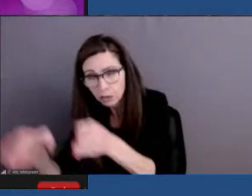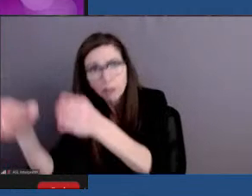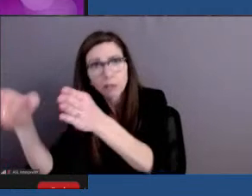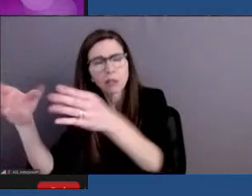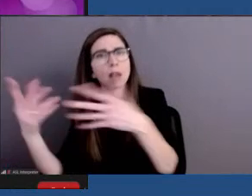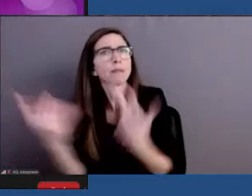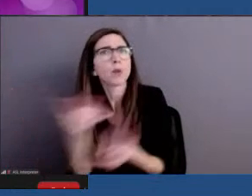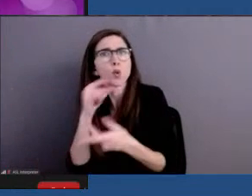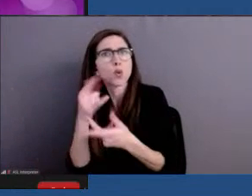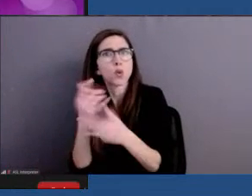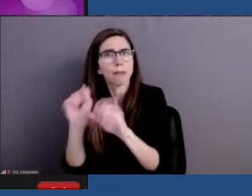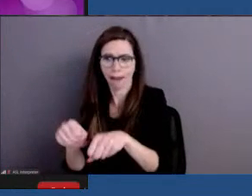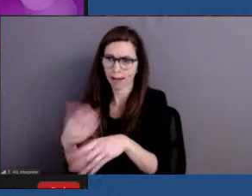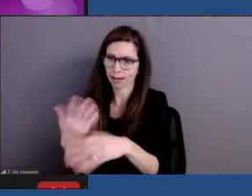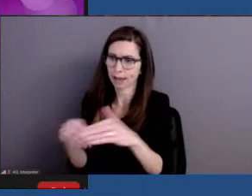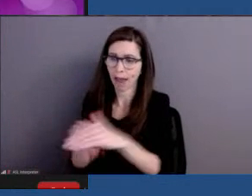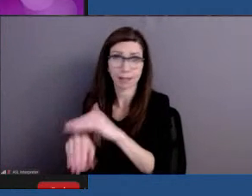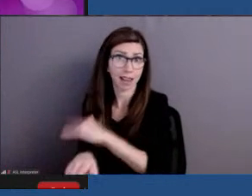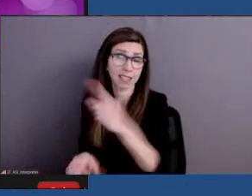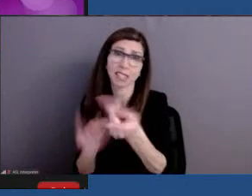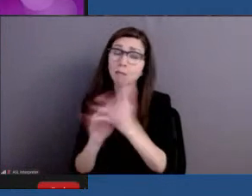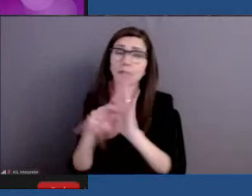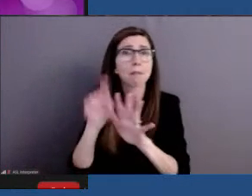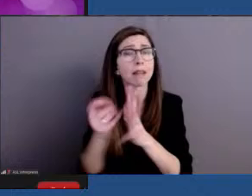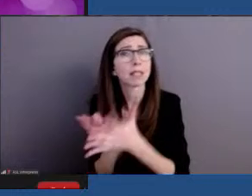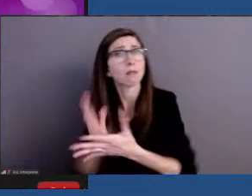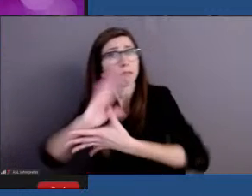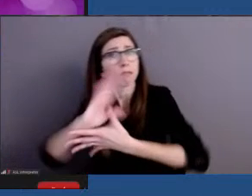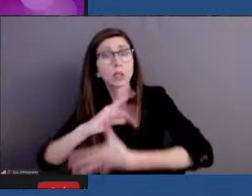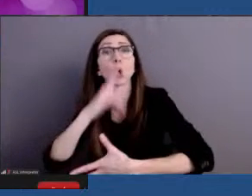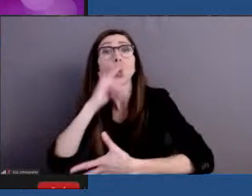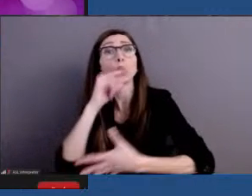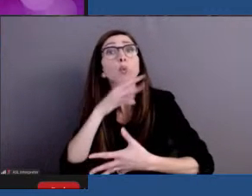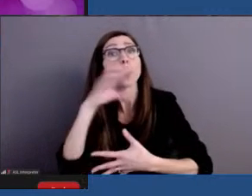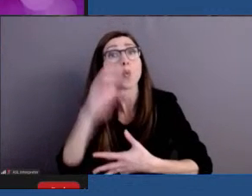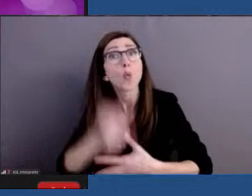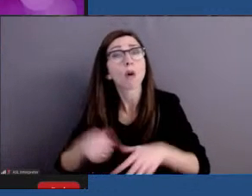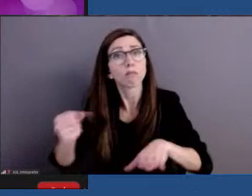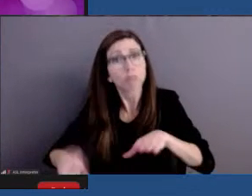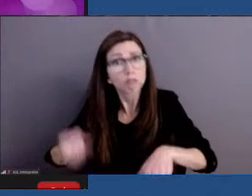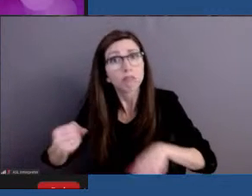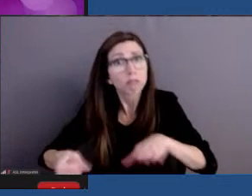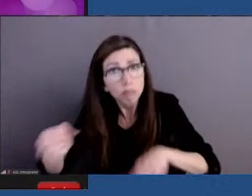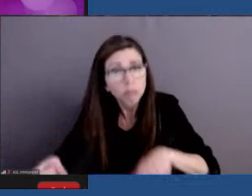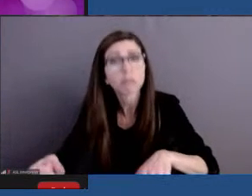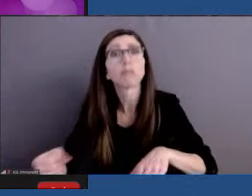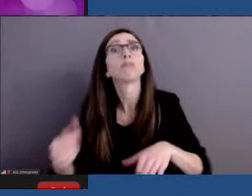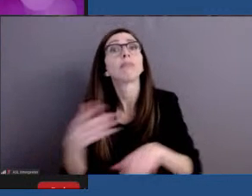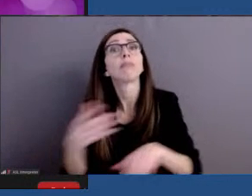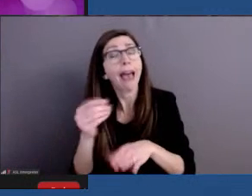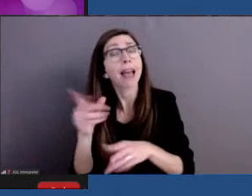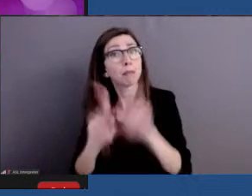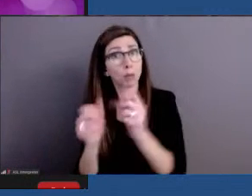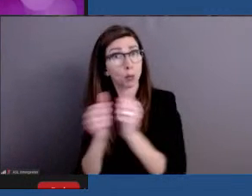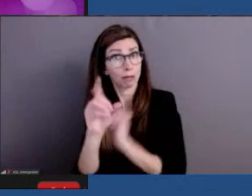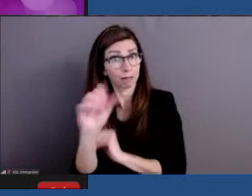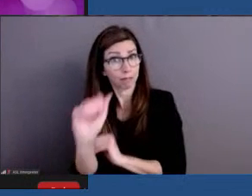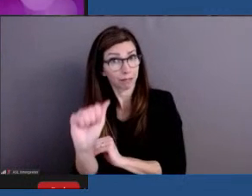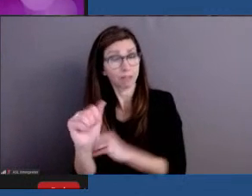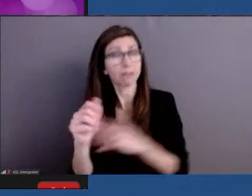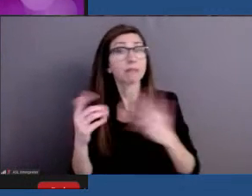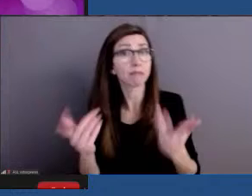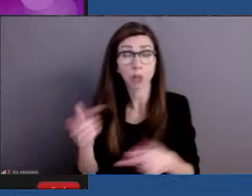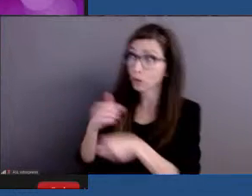and accessibility needs of seniors and persons with disabilities. Importantly, we clarified that the safety and accessibility needs